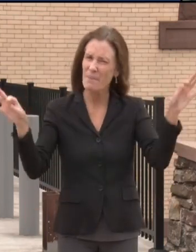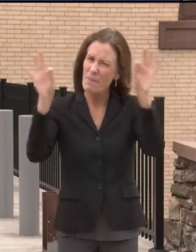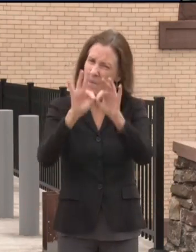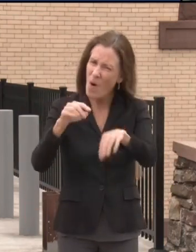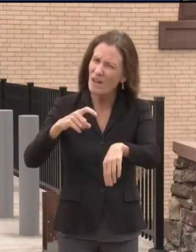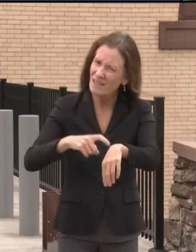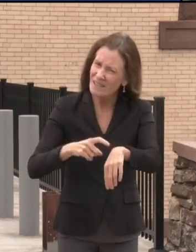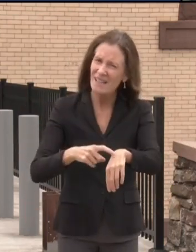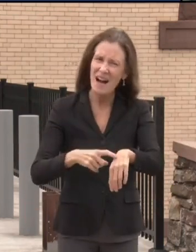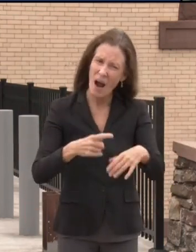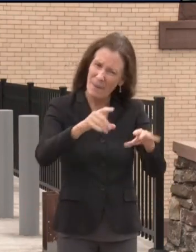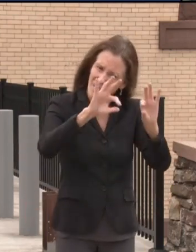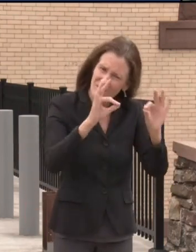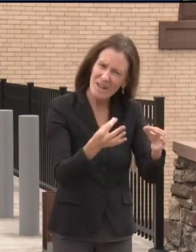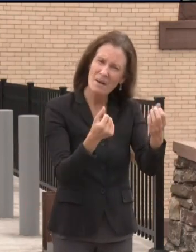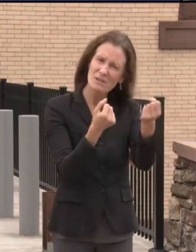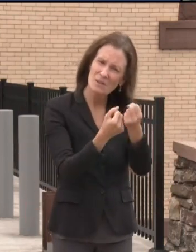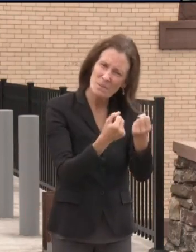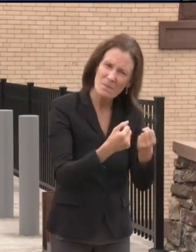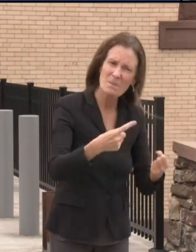and if you want to support our economy,